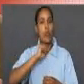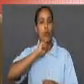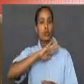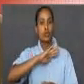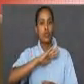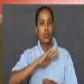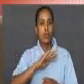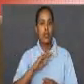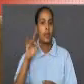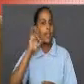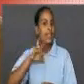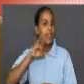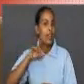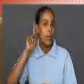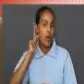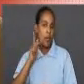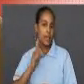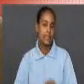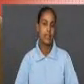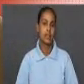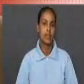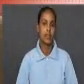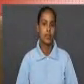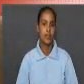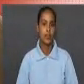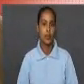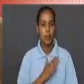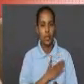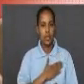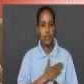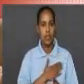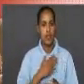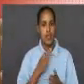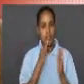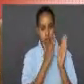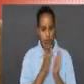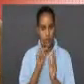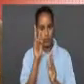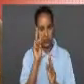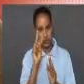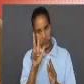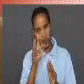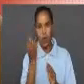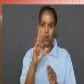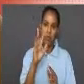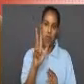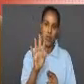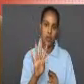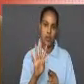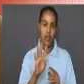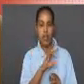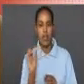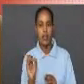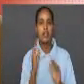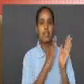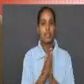pollution by synthetic polymers? Please form groups of 3 or 4